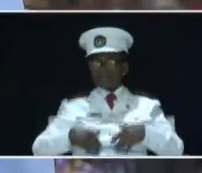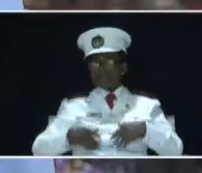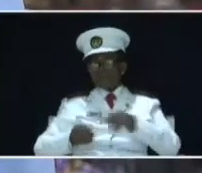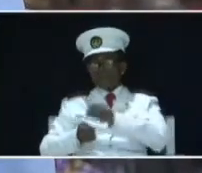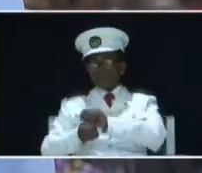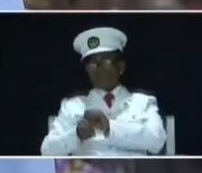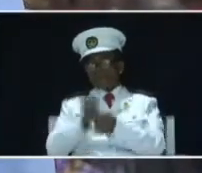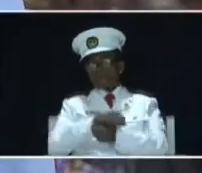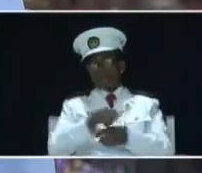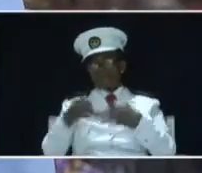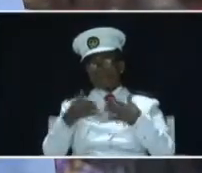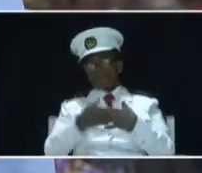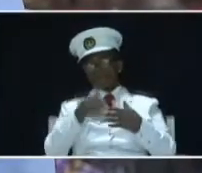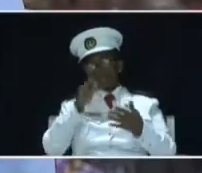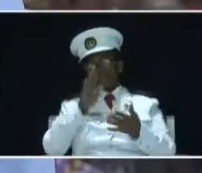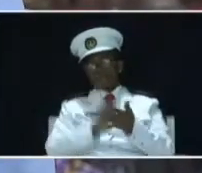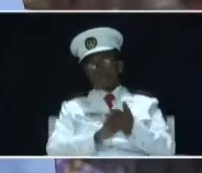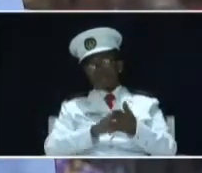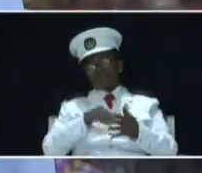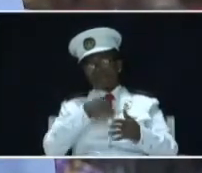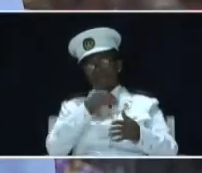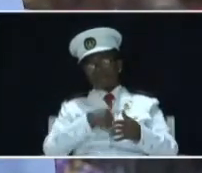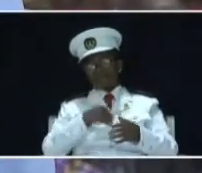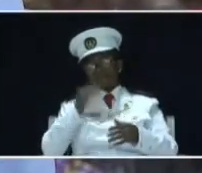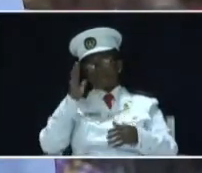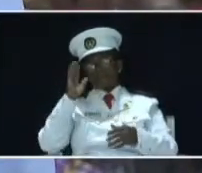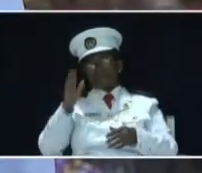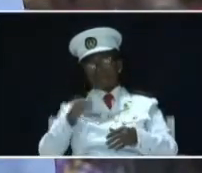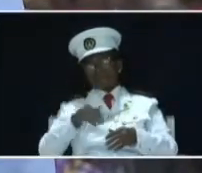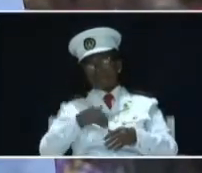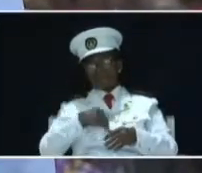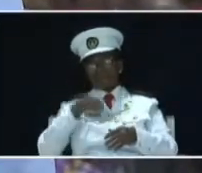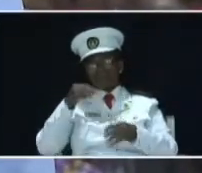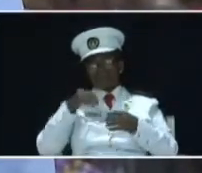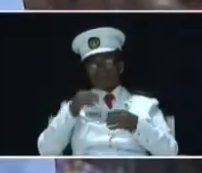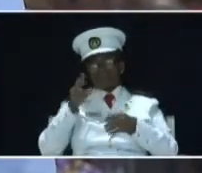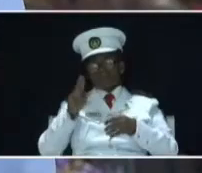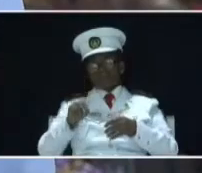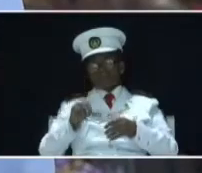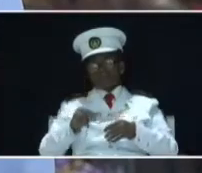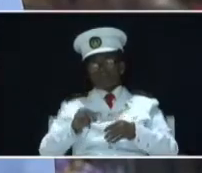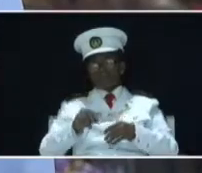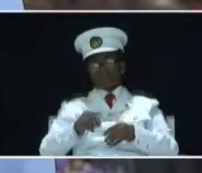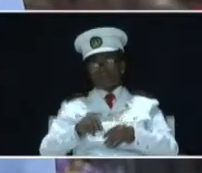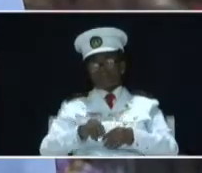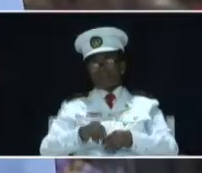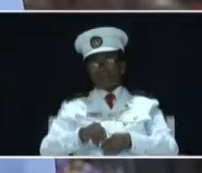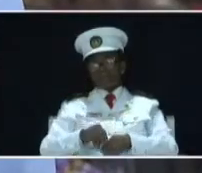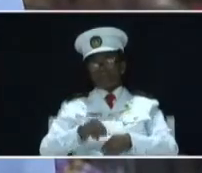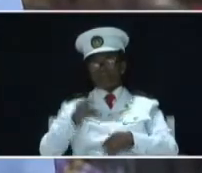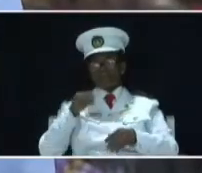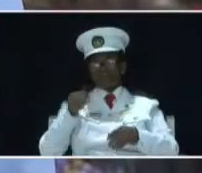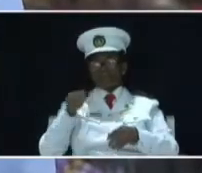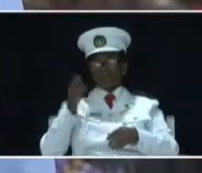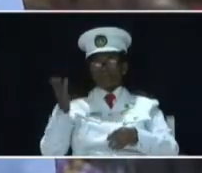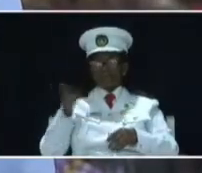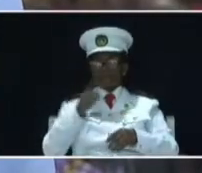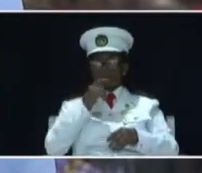my soul shall have no pleasure in him. There must be no looking